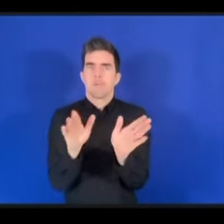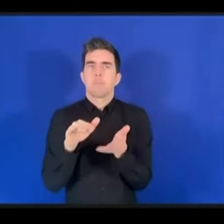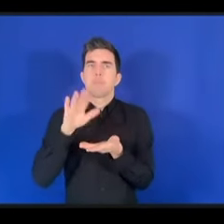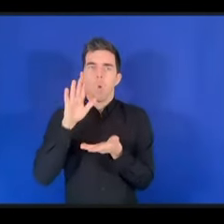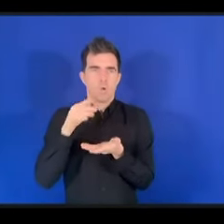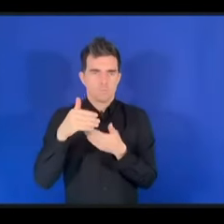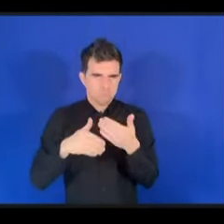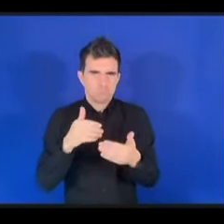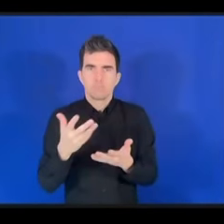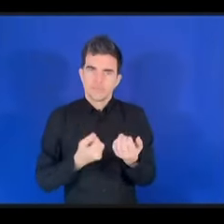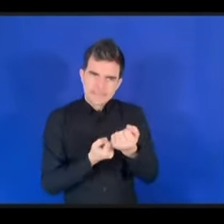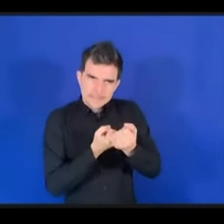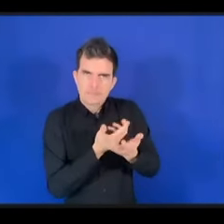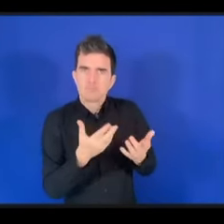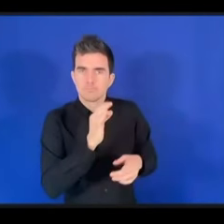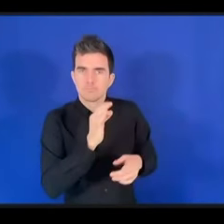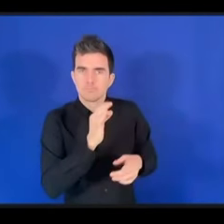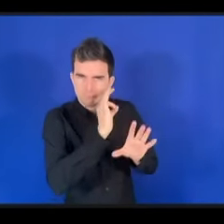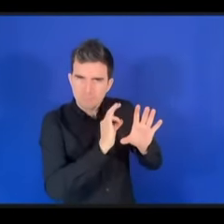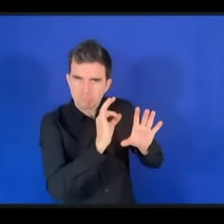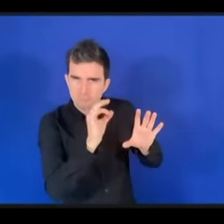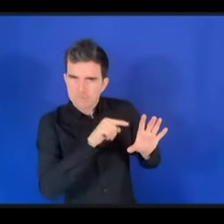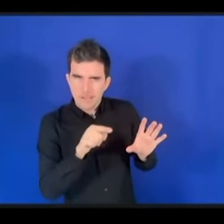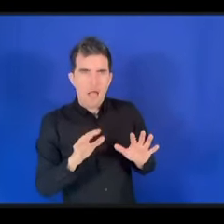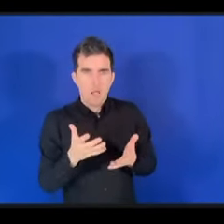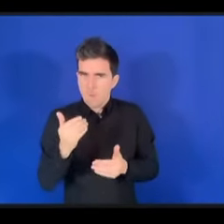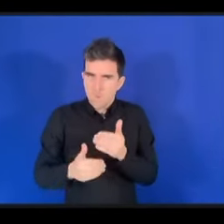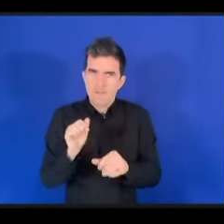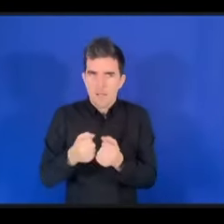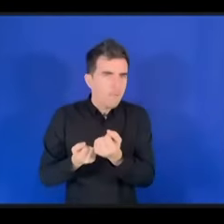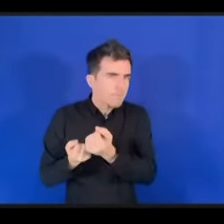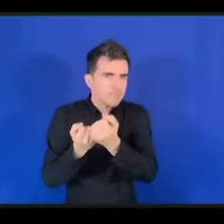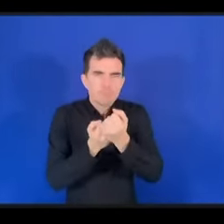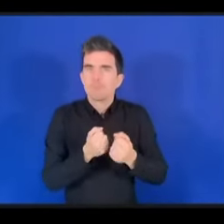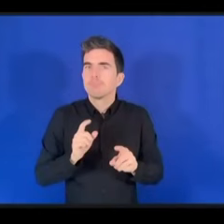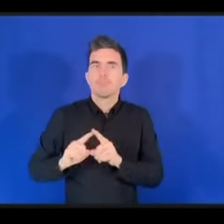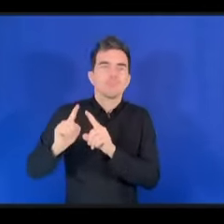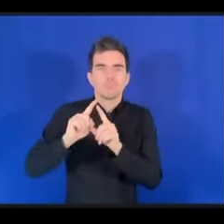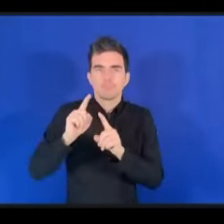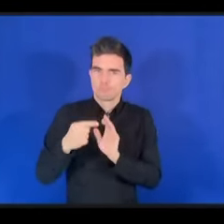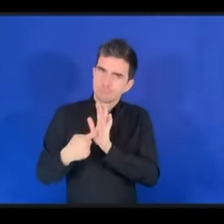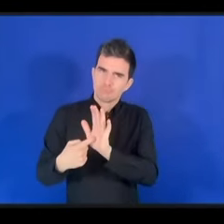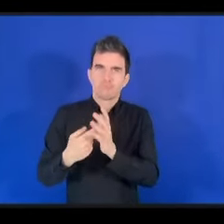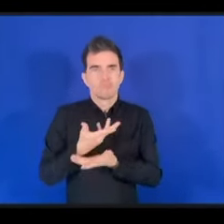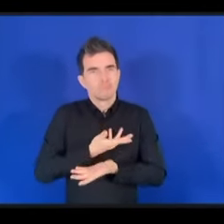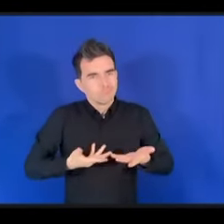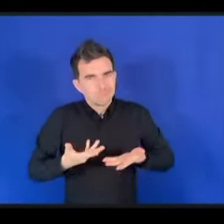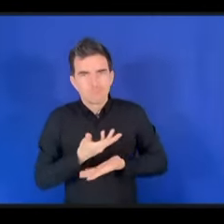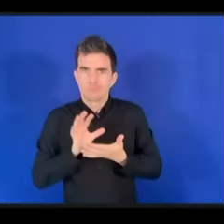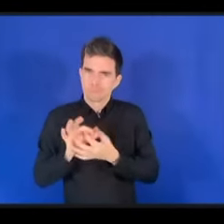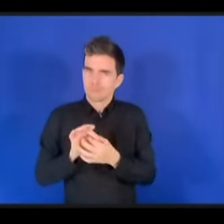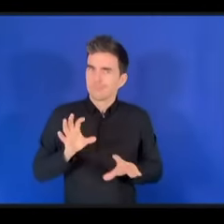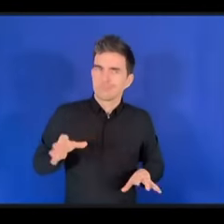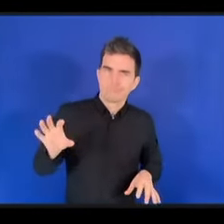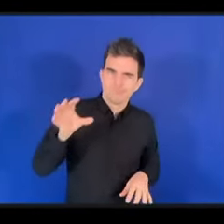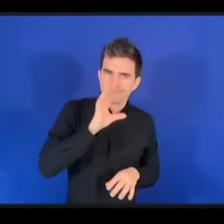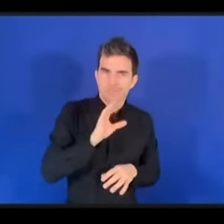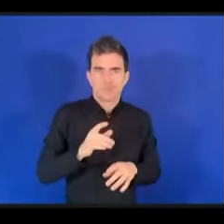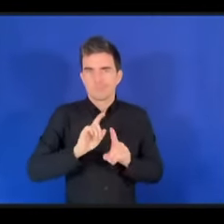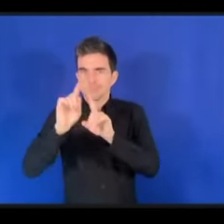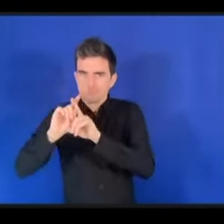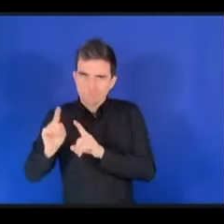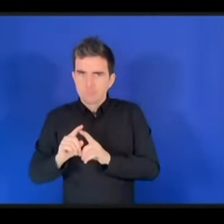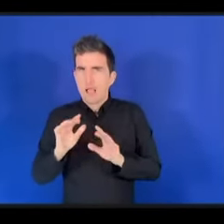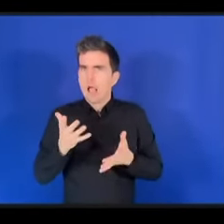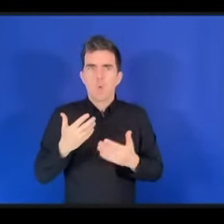discussions with the stakeholder group and mobilize human and financial resources to bolster their ongoing participation.